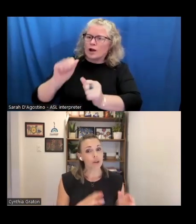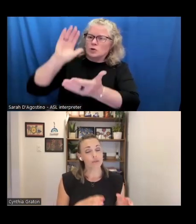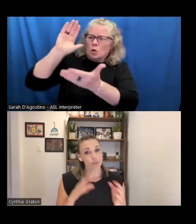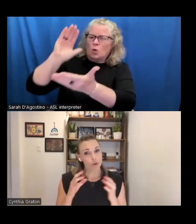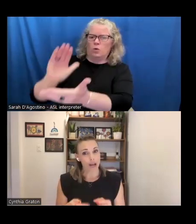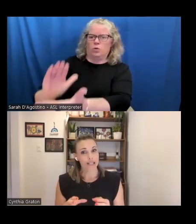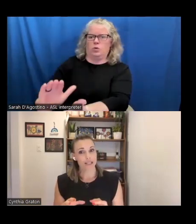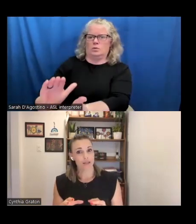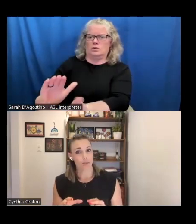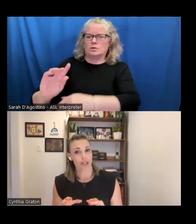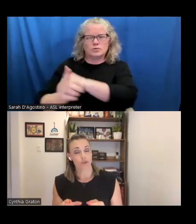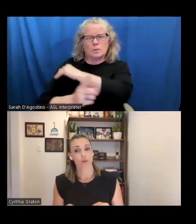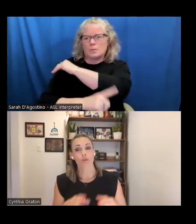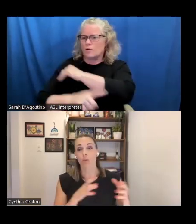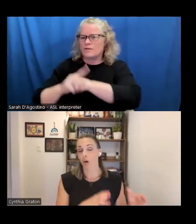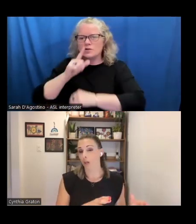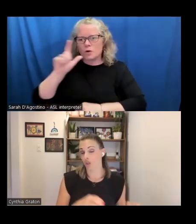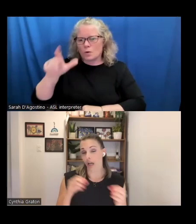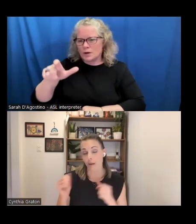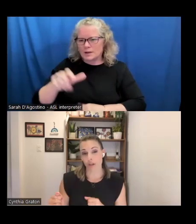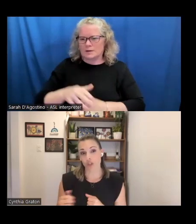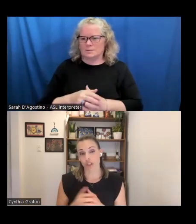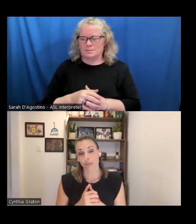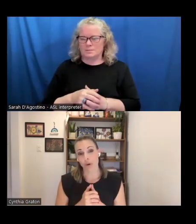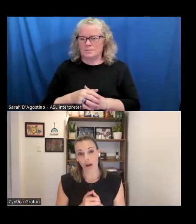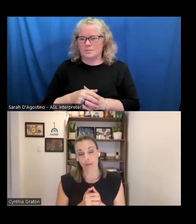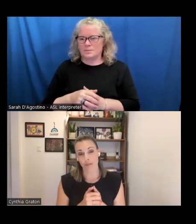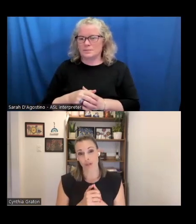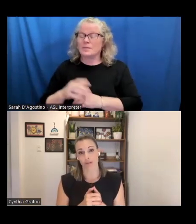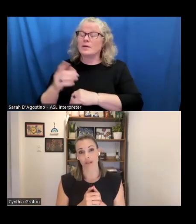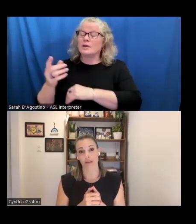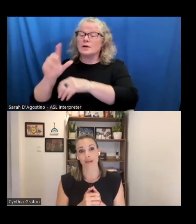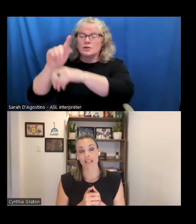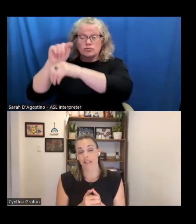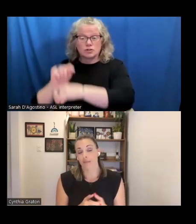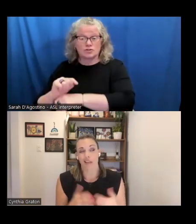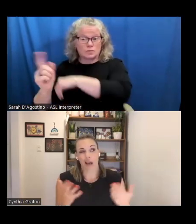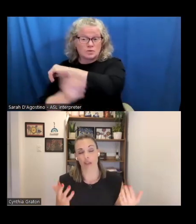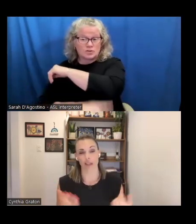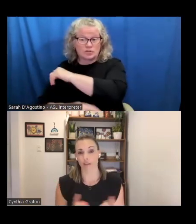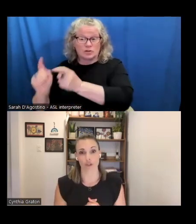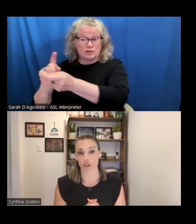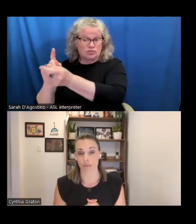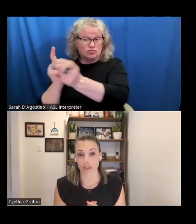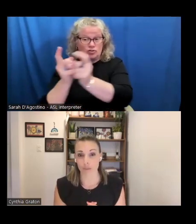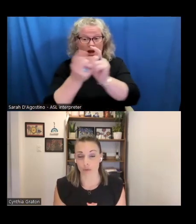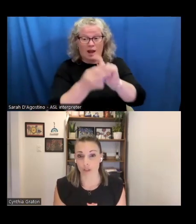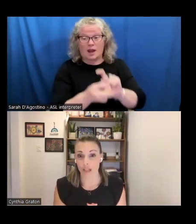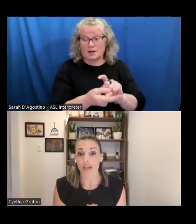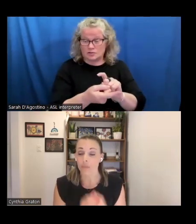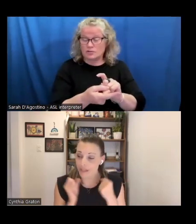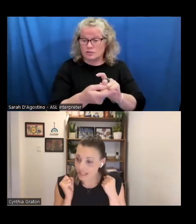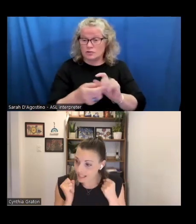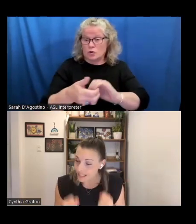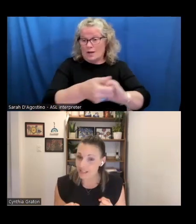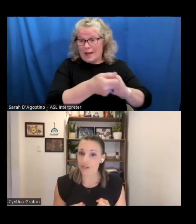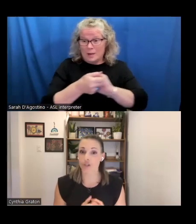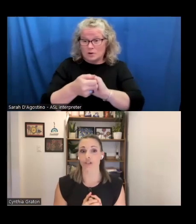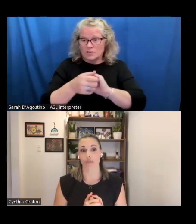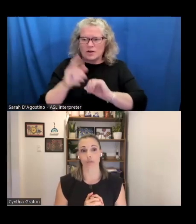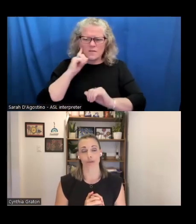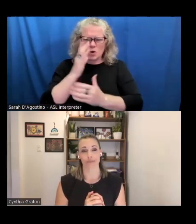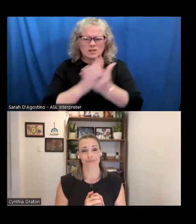Transitioning away from crisis management towards collaboration and problem solving may seem daunting for some people, but it